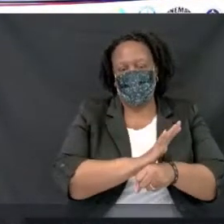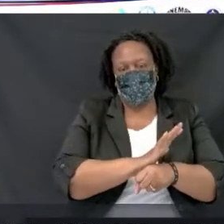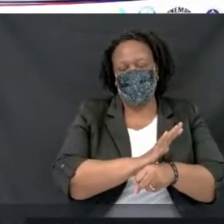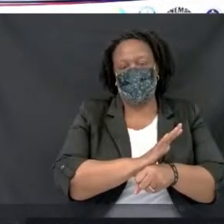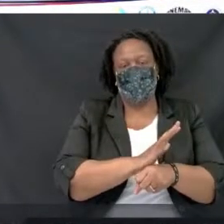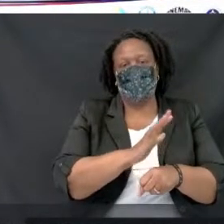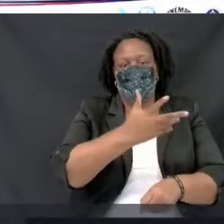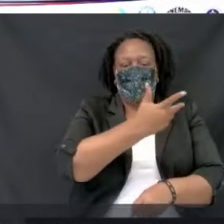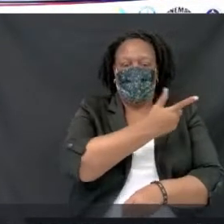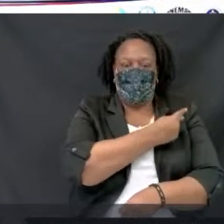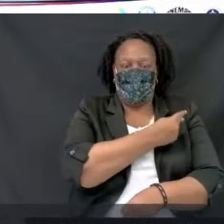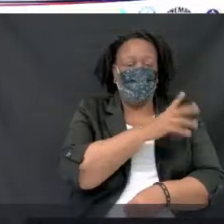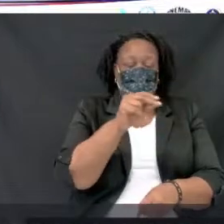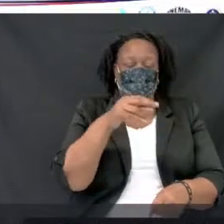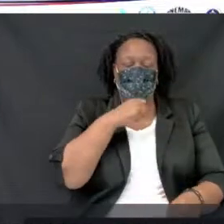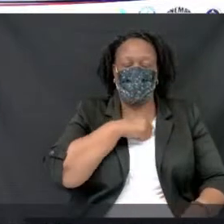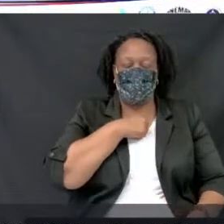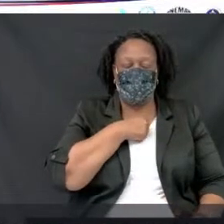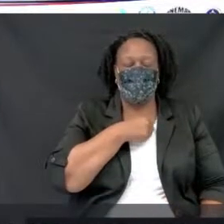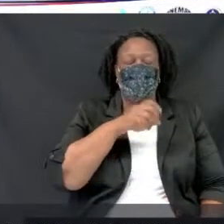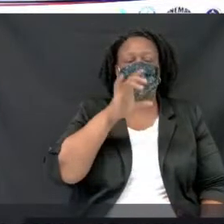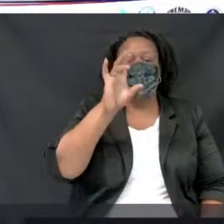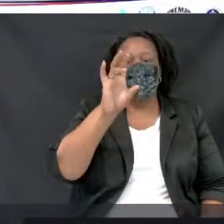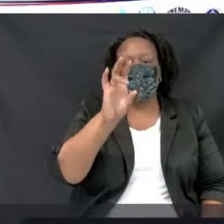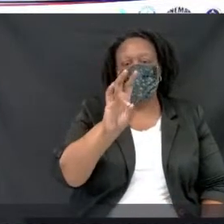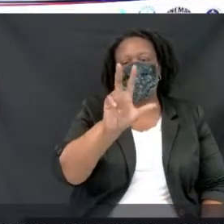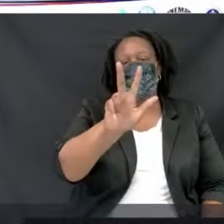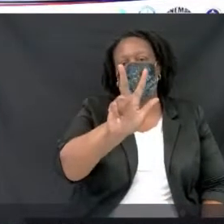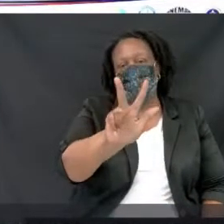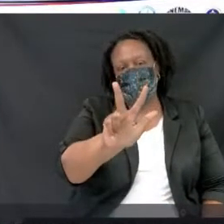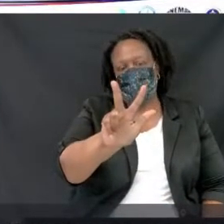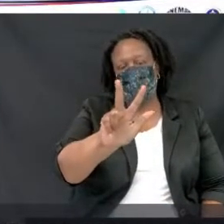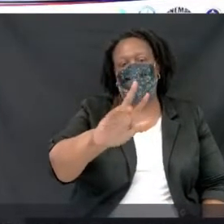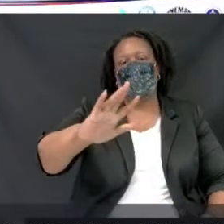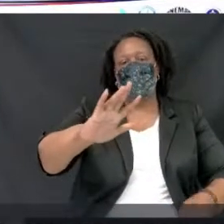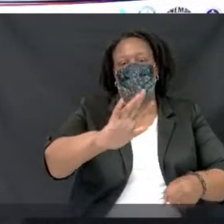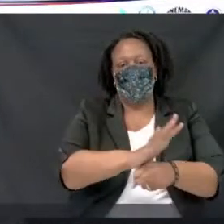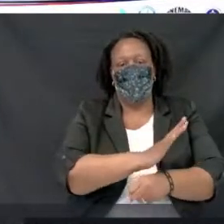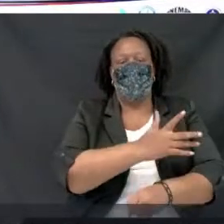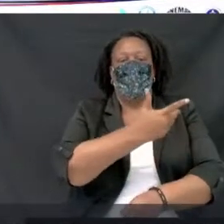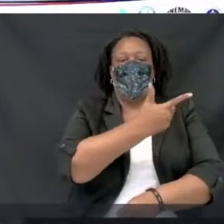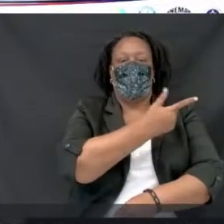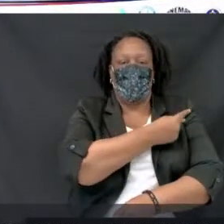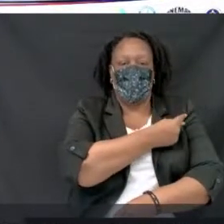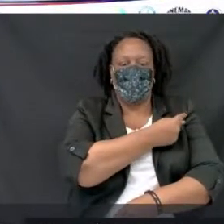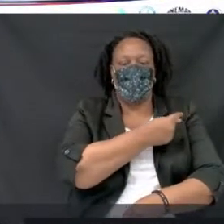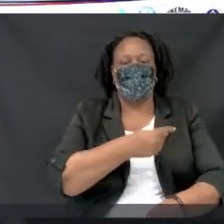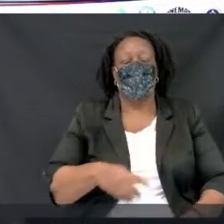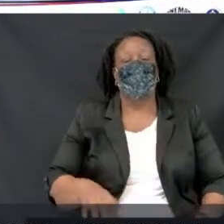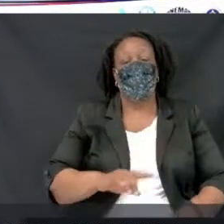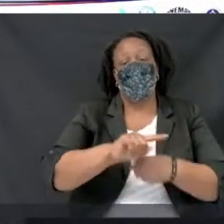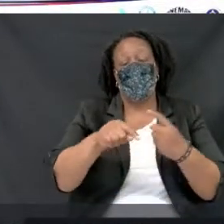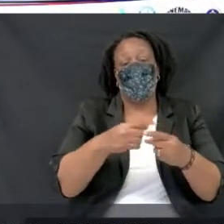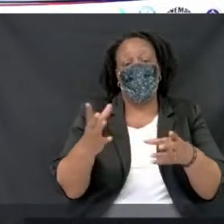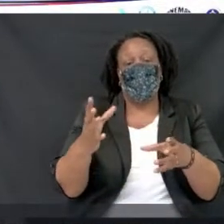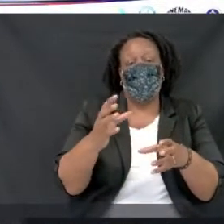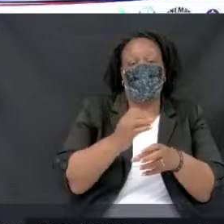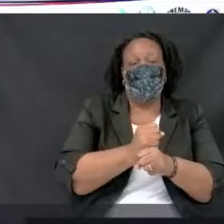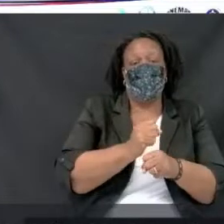Nevis, then it means that we have to implement some measures to ease the restrictions. So that is where we are at right